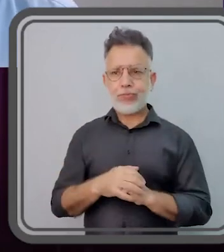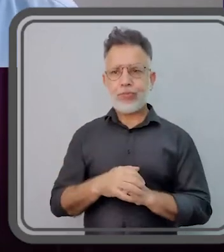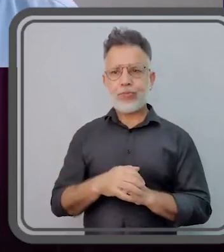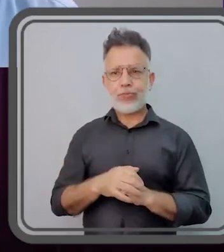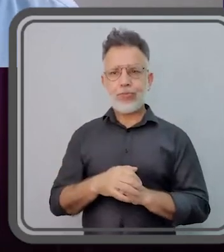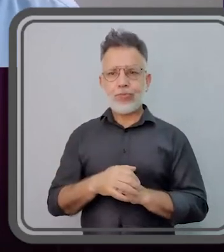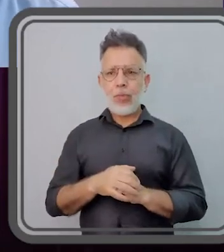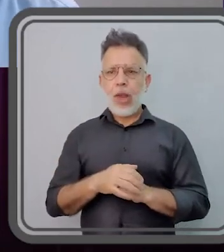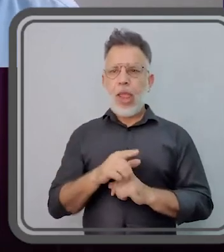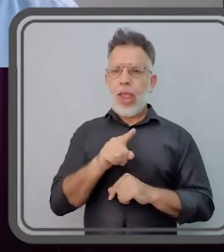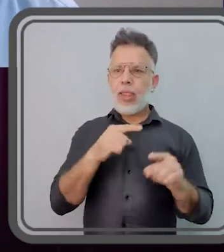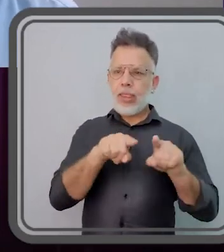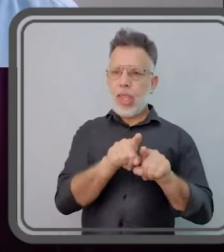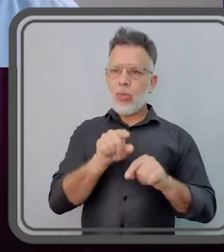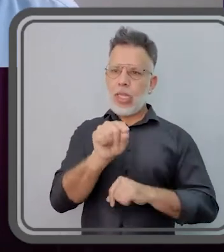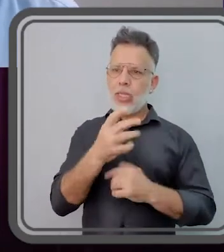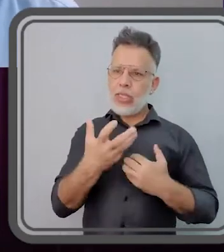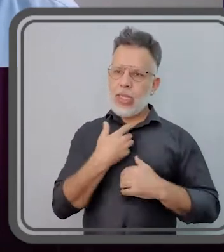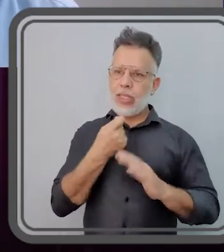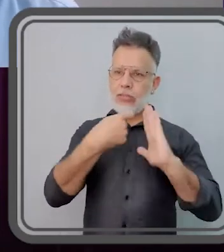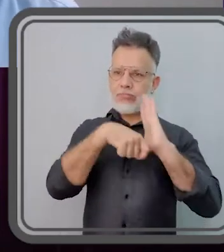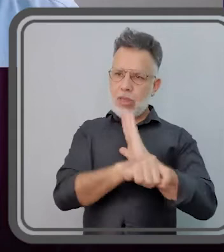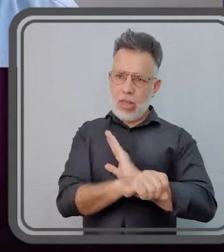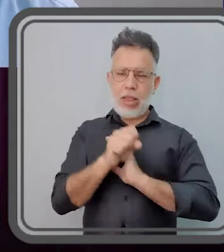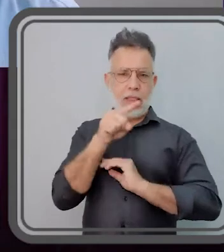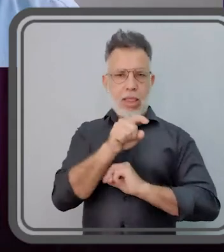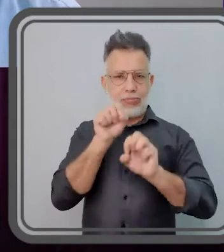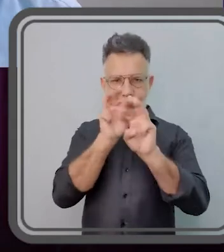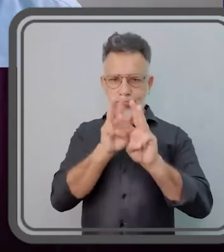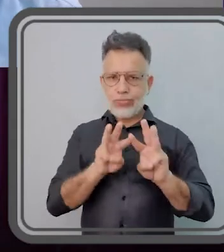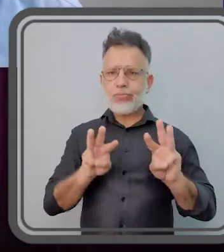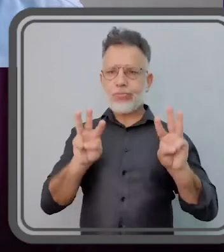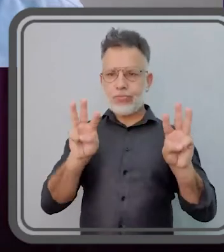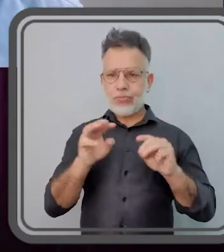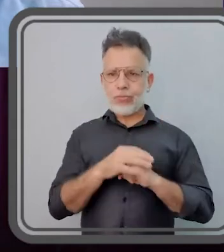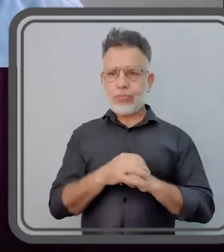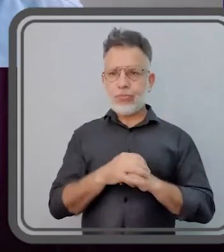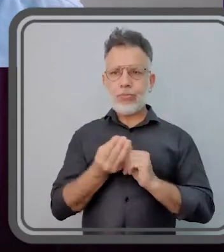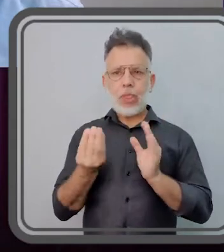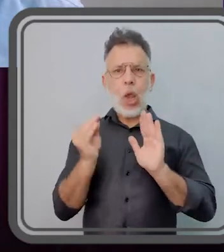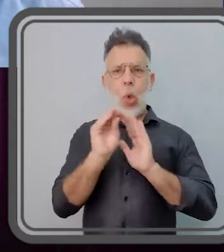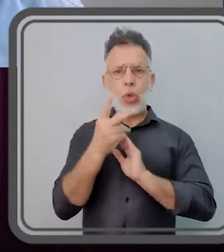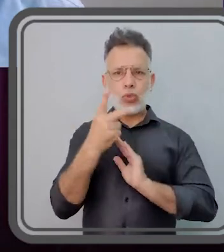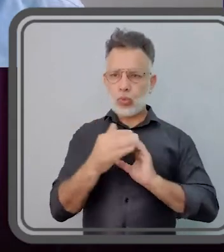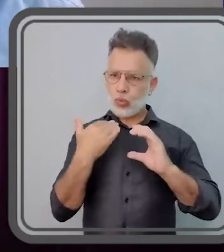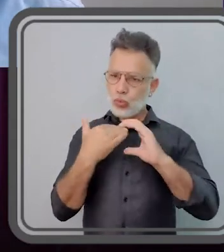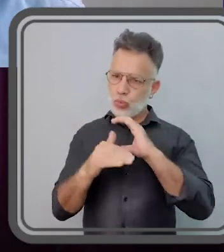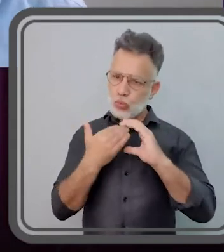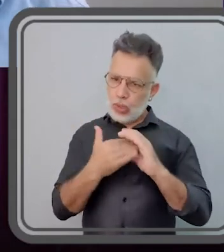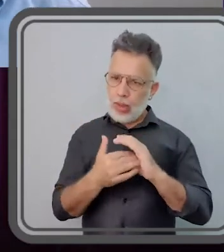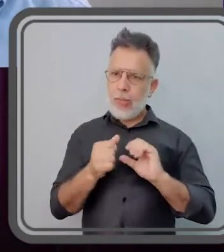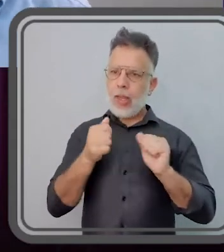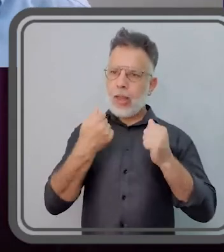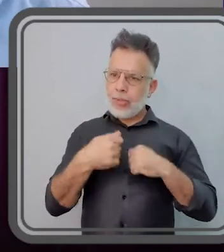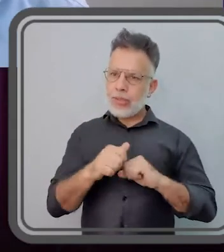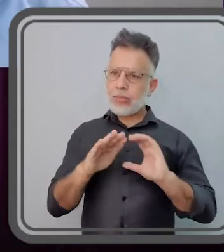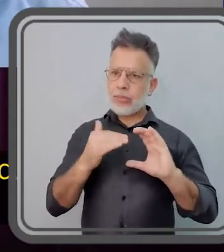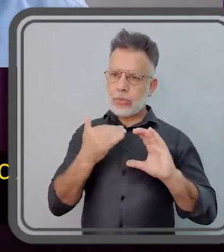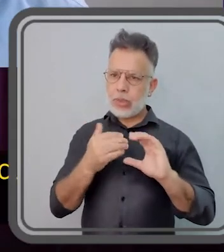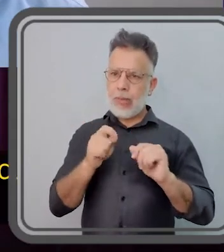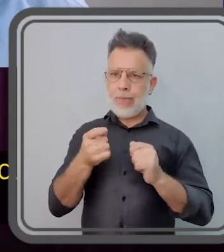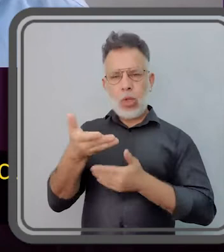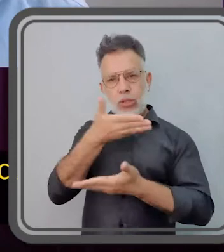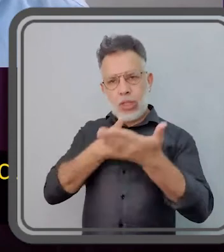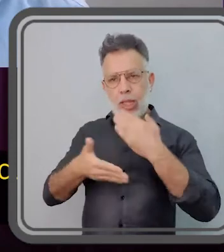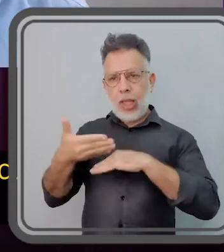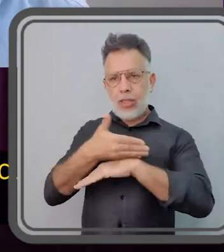ibegin.tcs.com. So anyone who wants to apply can log into this site. They can put in their mail ID. They just need one mail ID and they can log